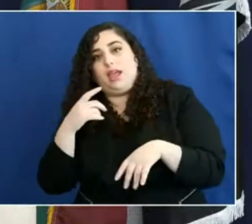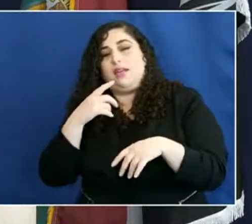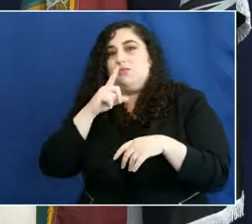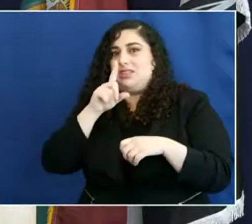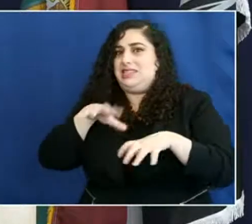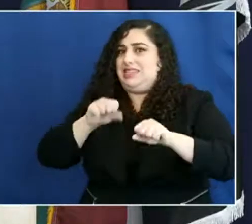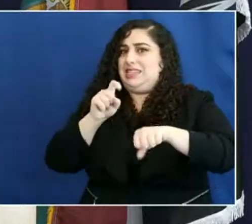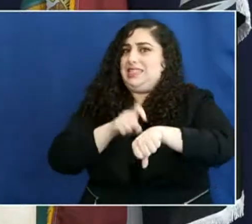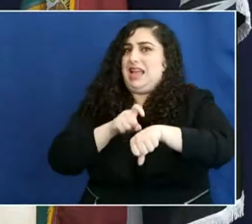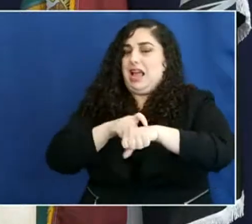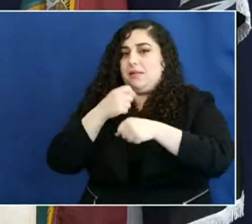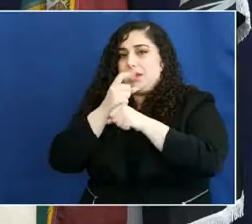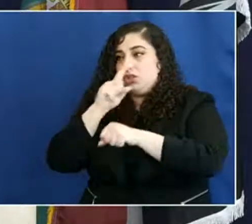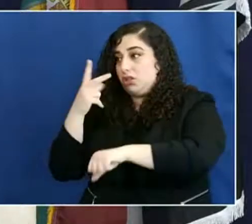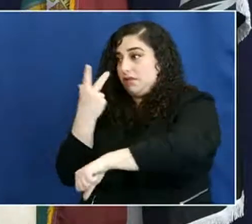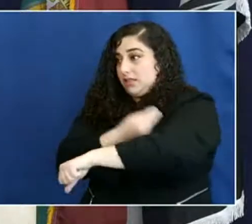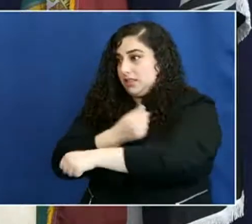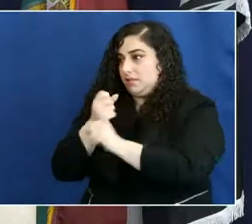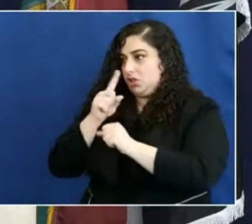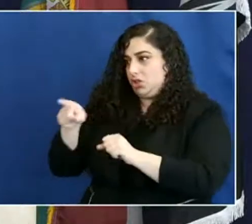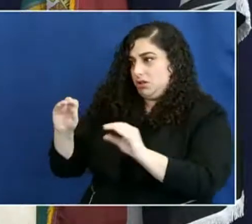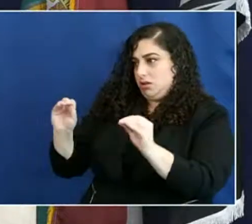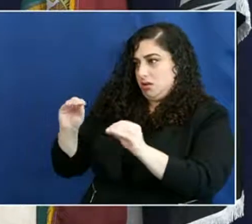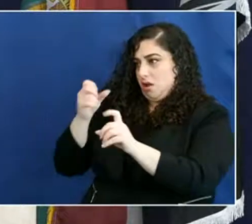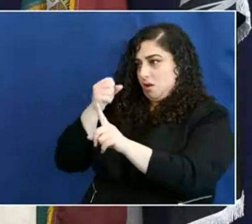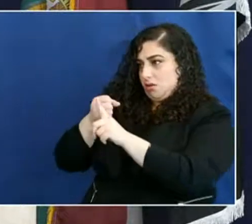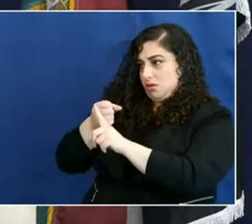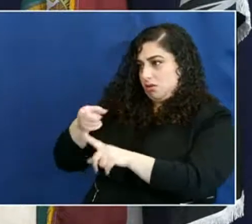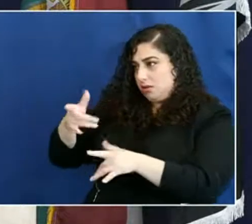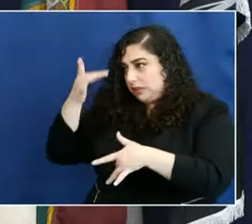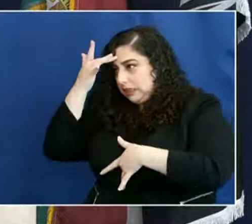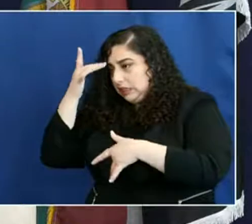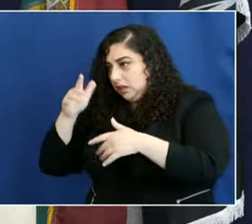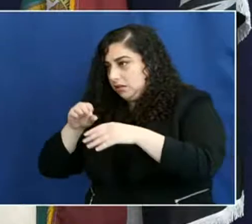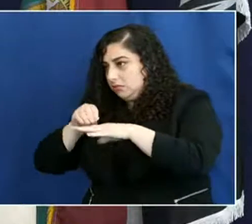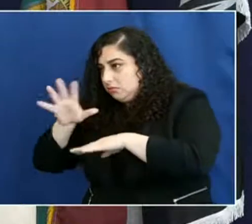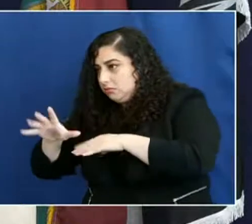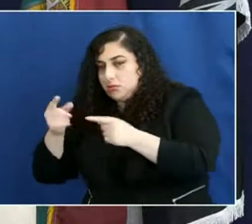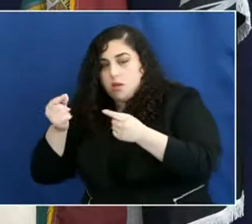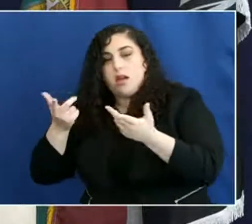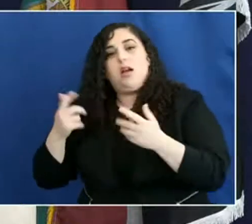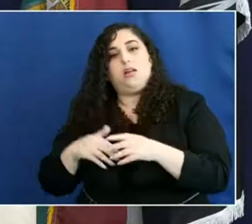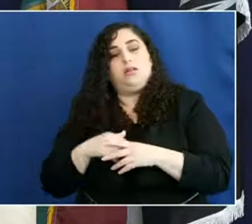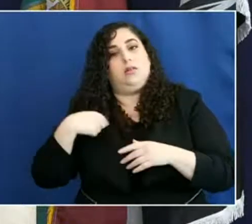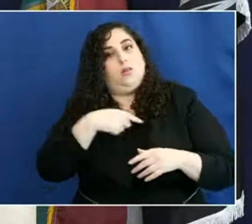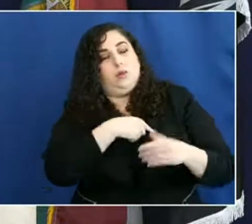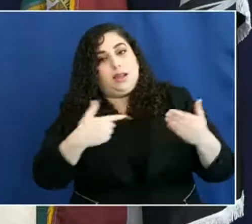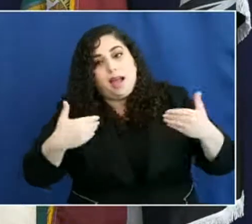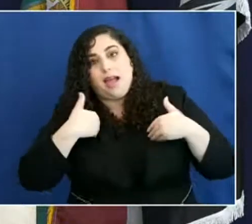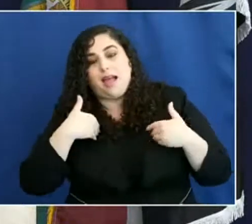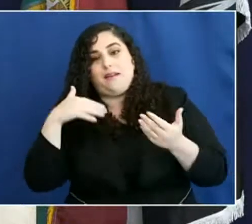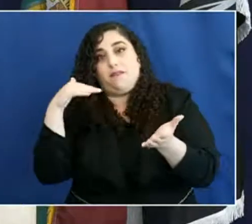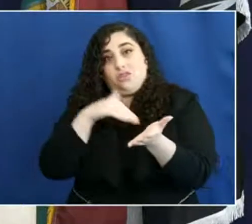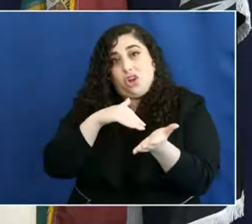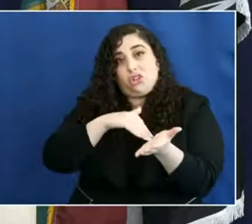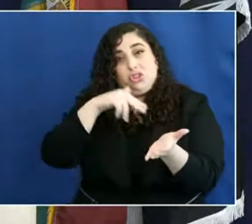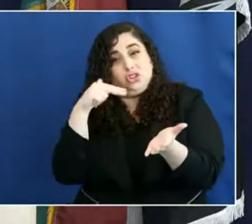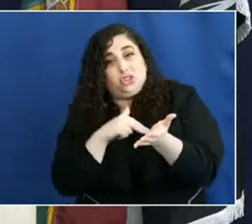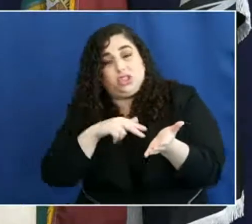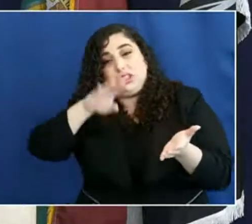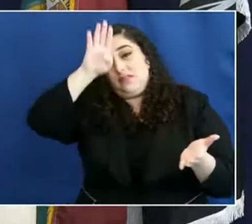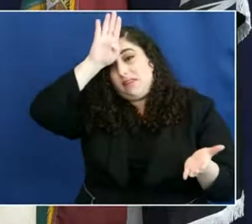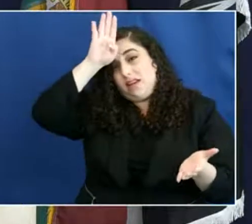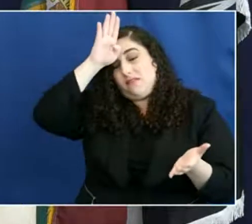individuals because they are in higher risk. So we're working through it. We've got a number of providers that are helping. We've got some of our firefighter teams are